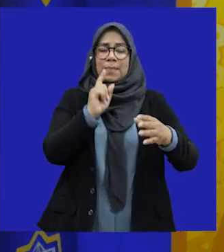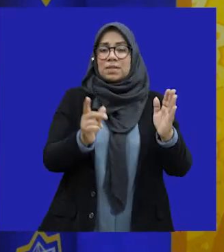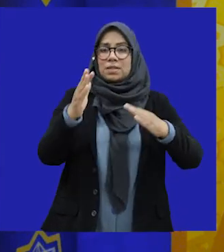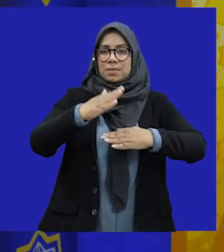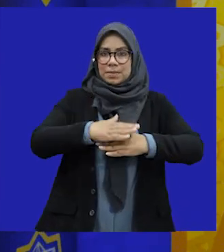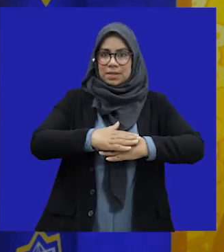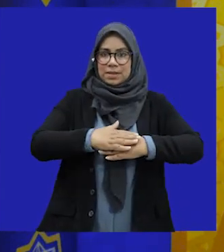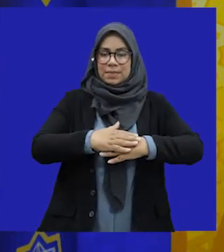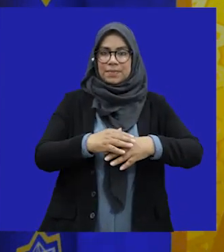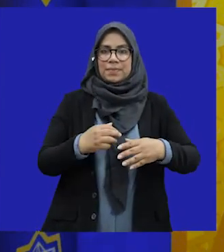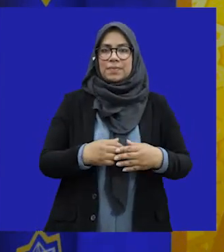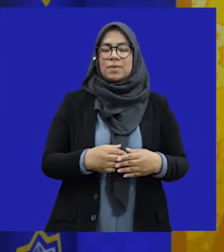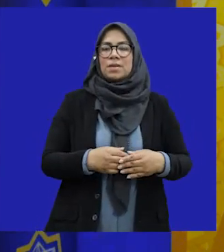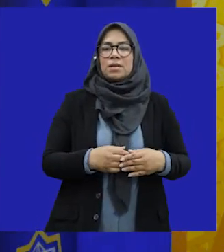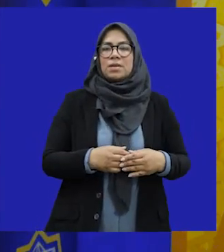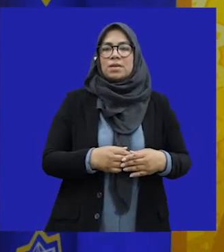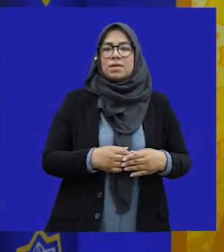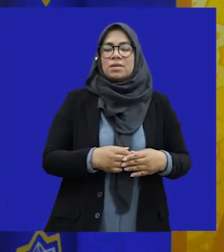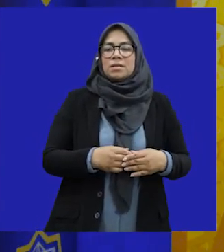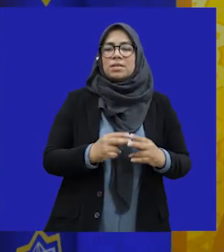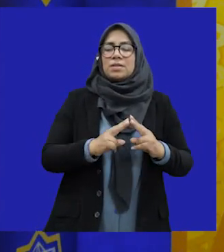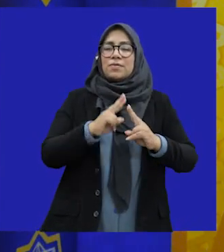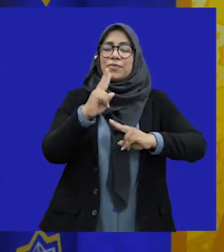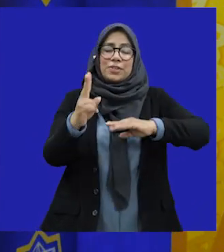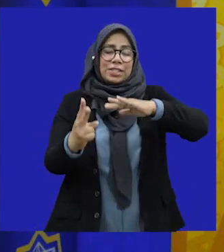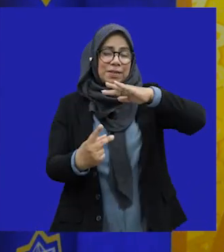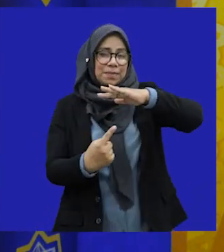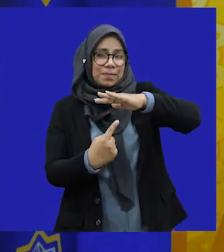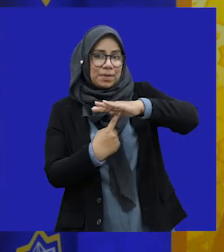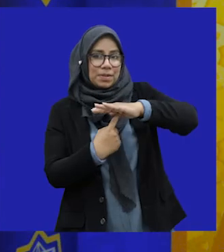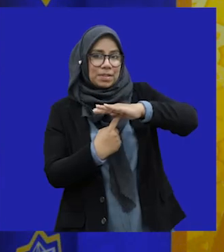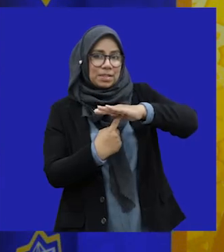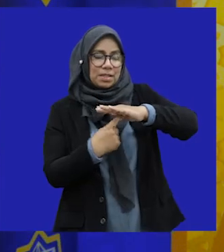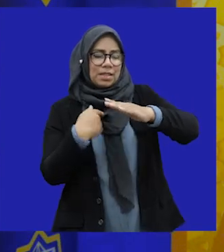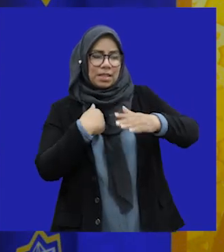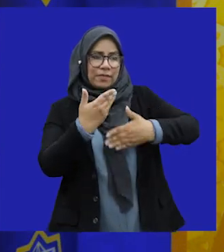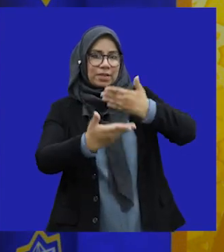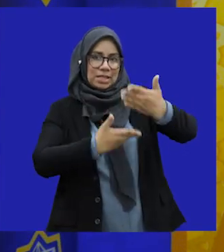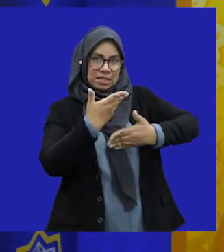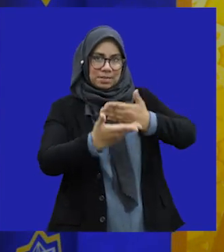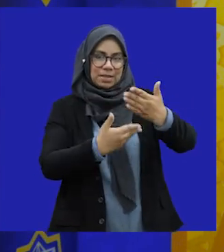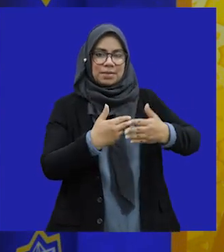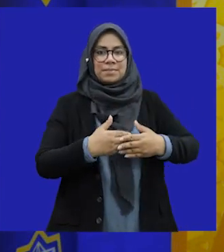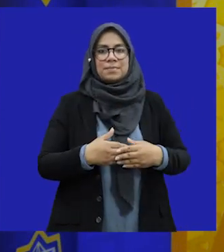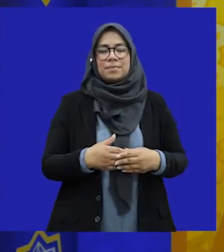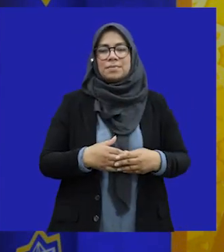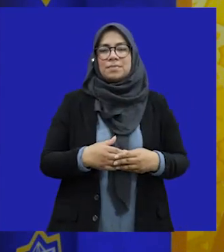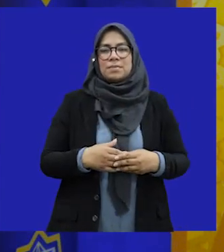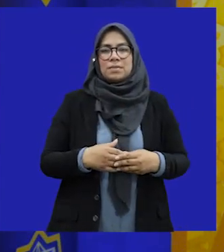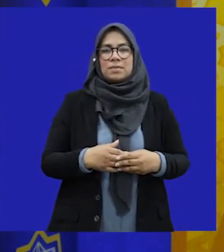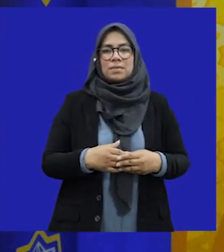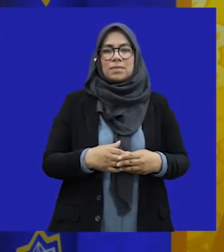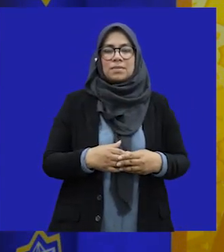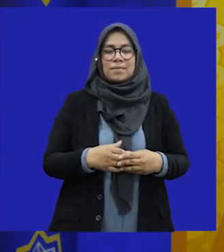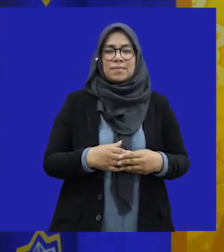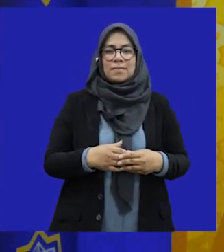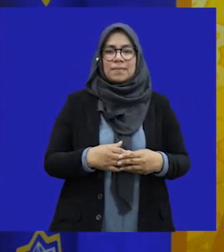prayers. Since this is very important, I will highlight this